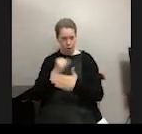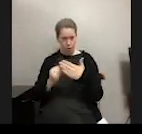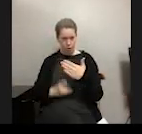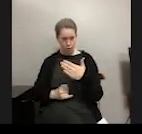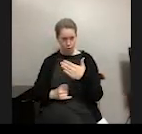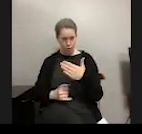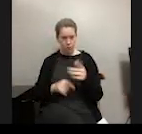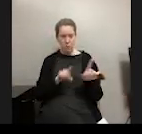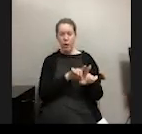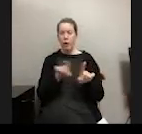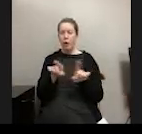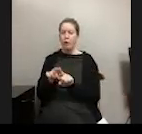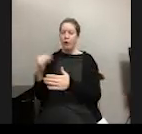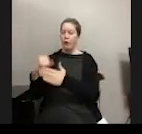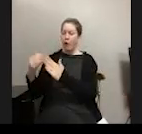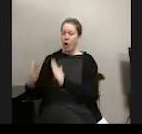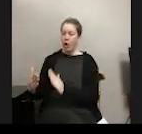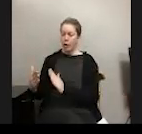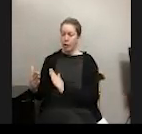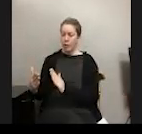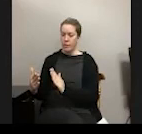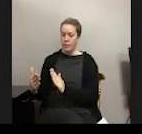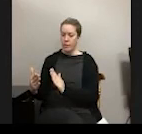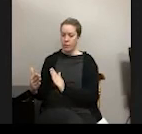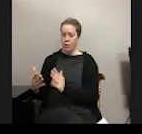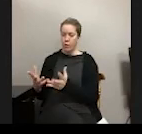wanting to tap into creating public art.